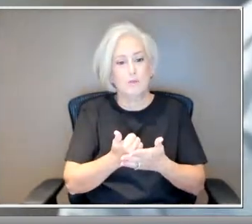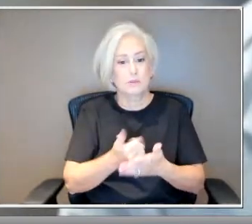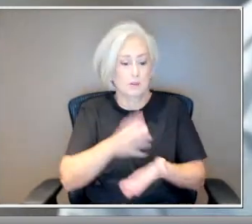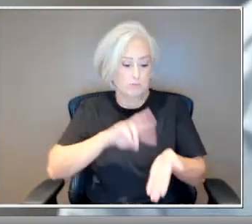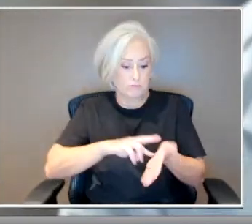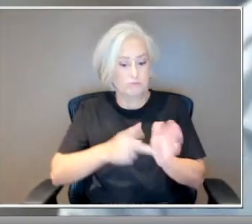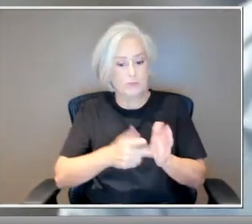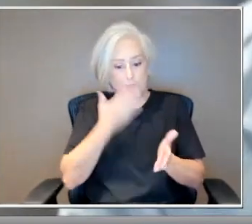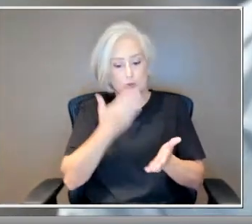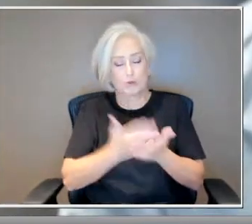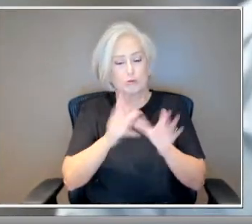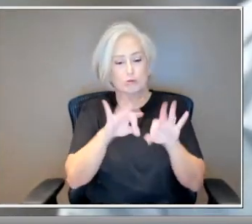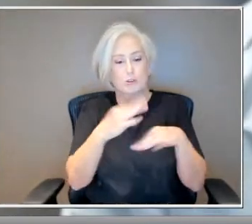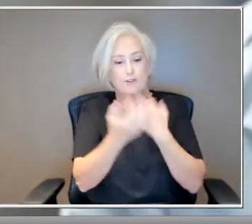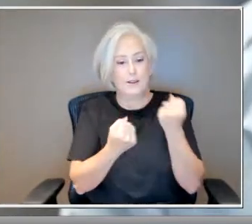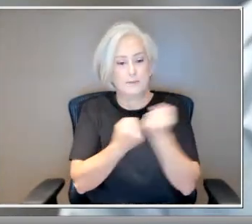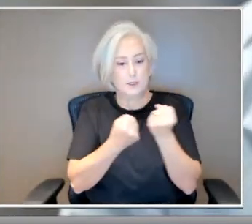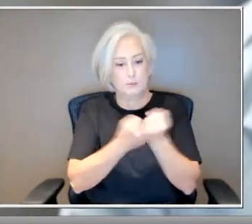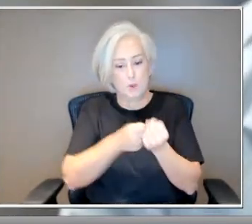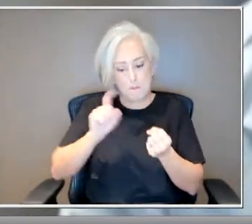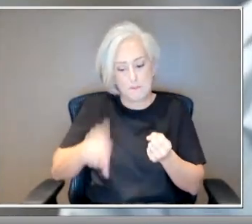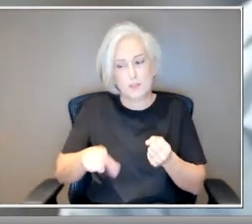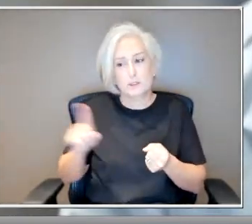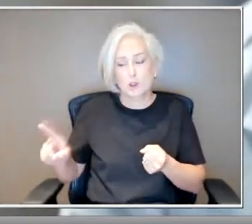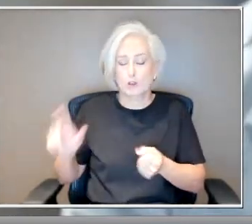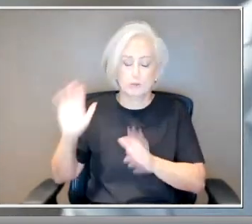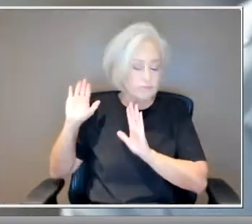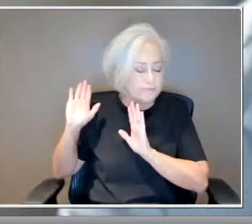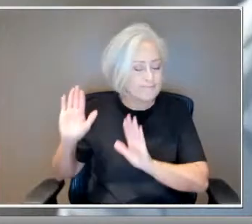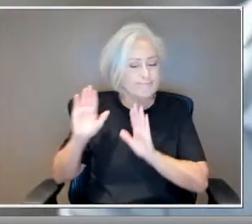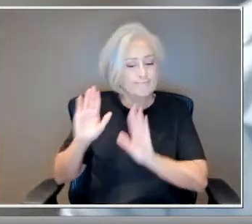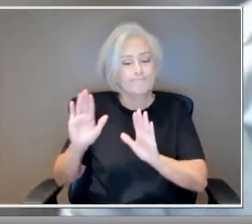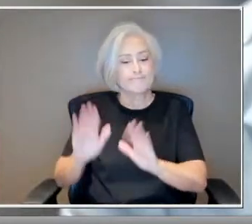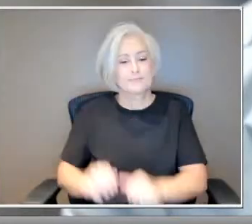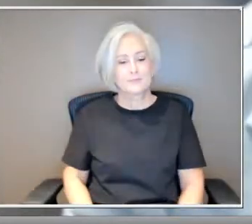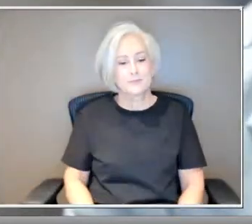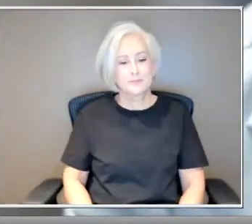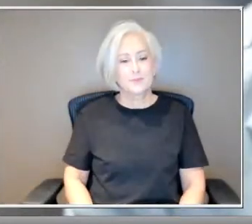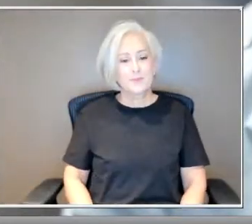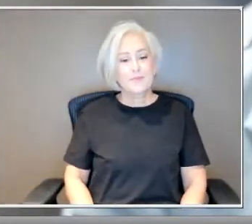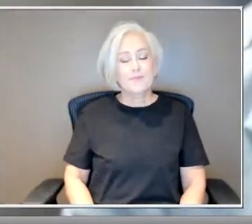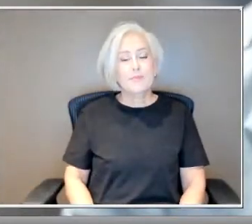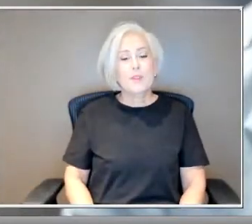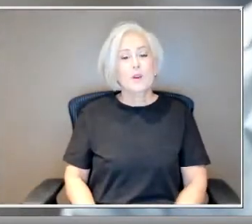family support, and she had exceptional support. And then also,